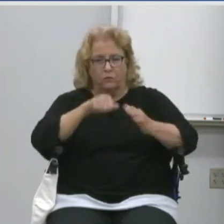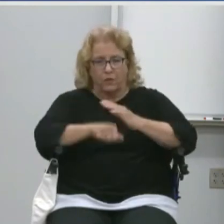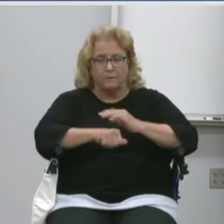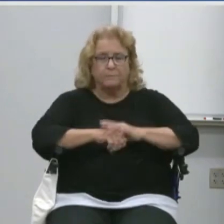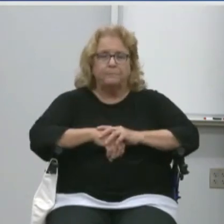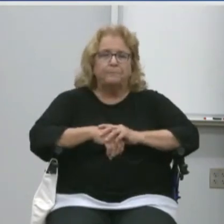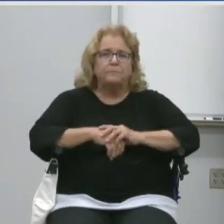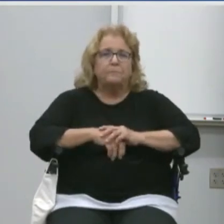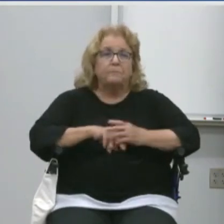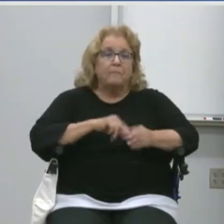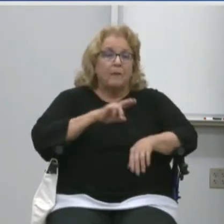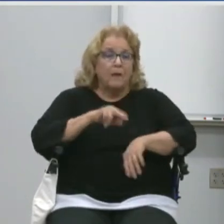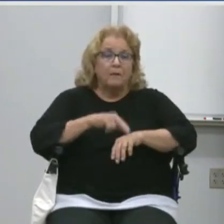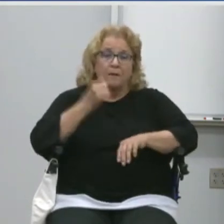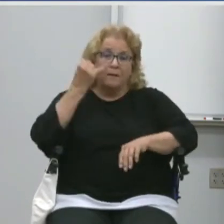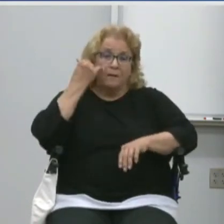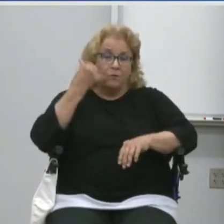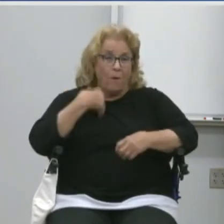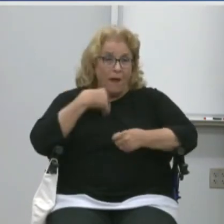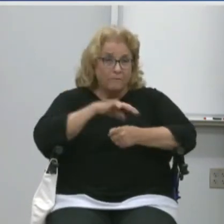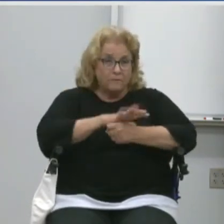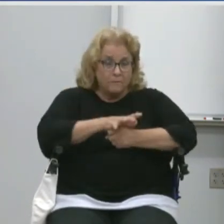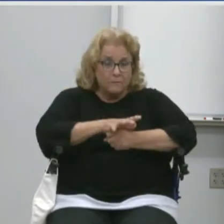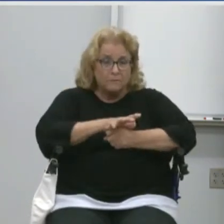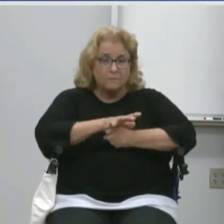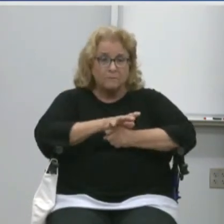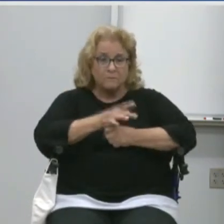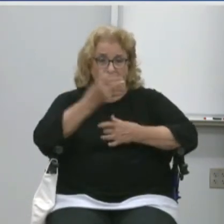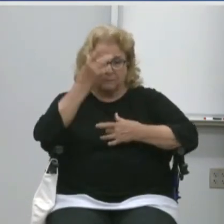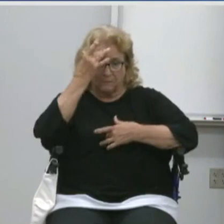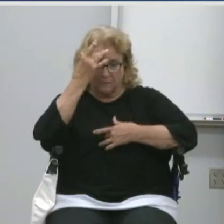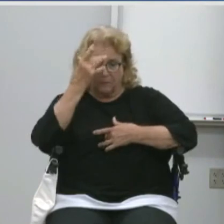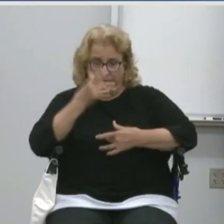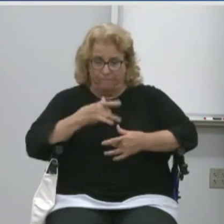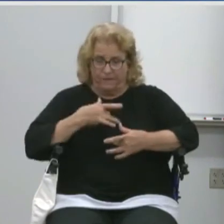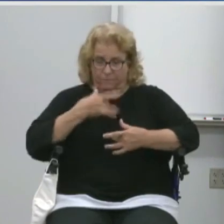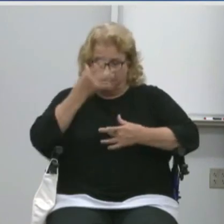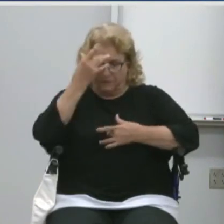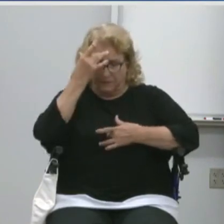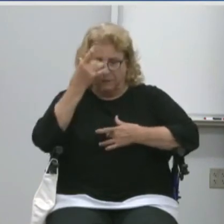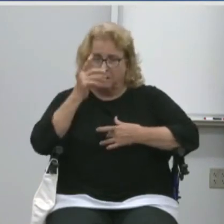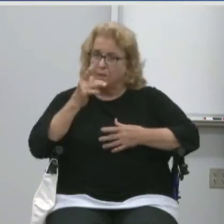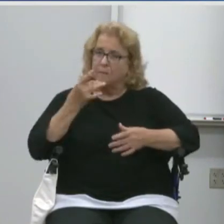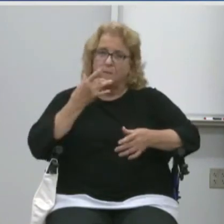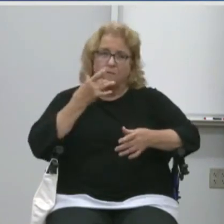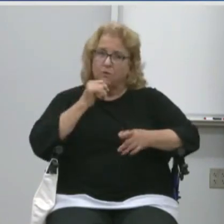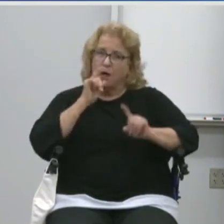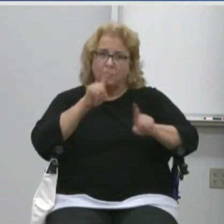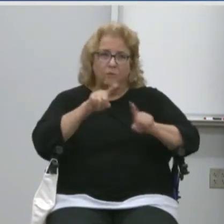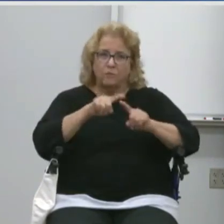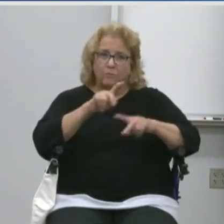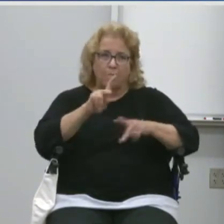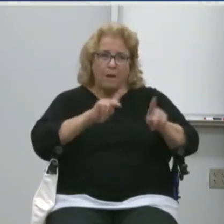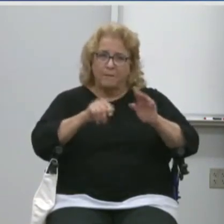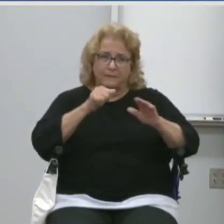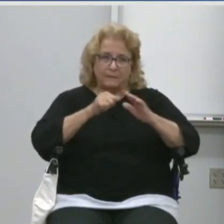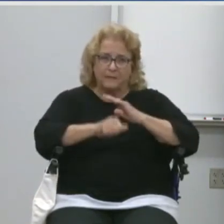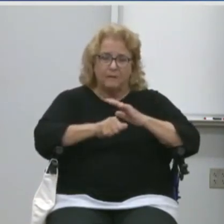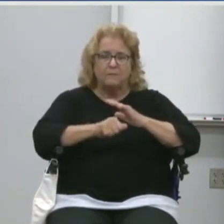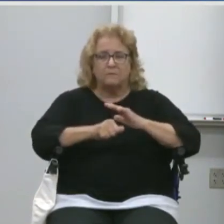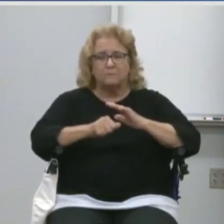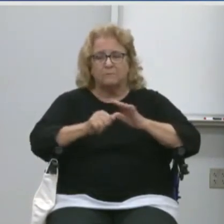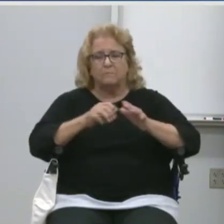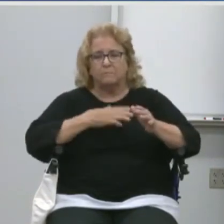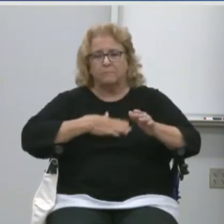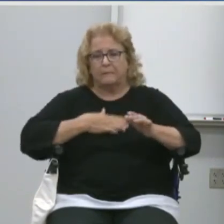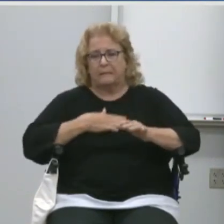Of course, if you have COVID-19 or you're symptomatic, we would prefer you not come to a public shelter and seek isolation in a